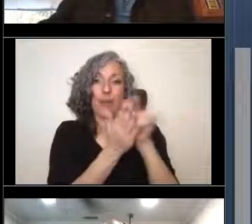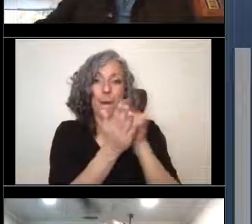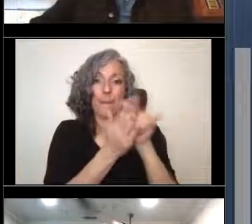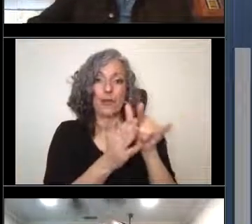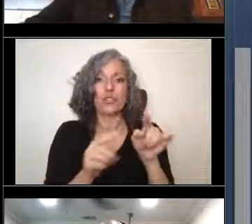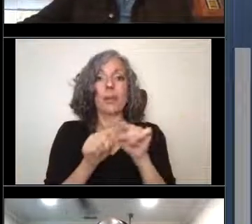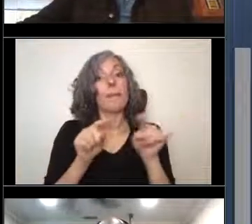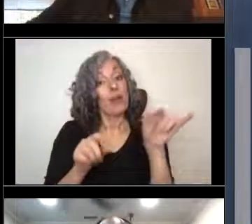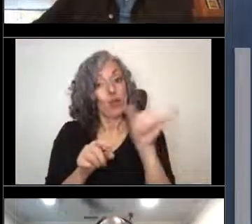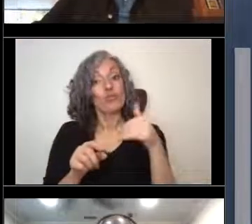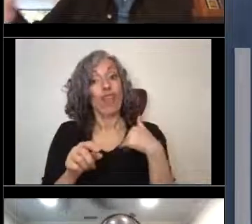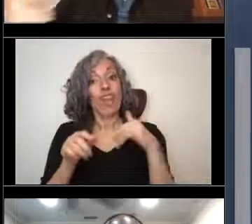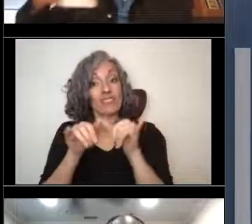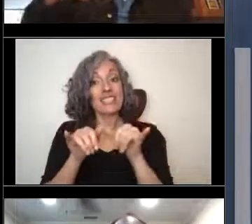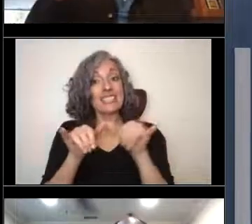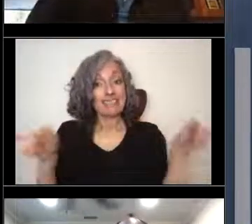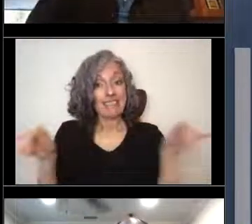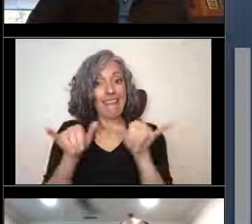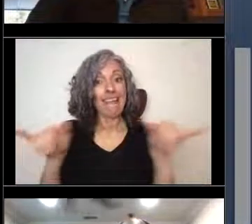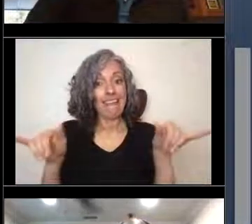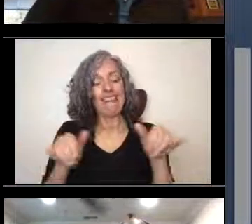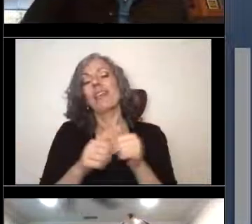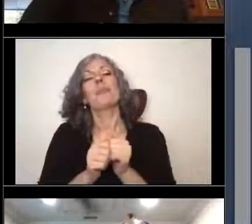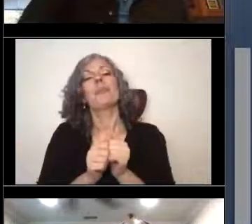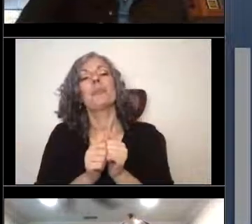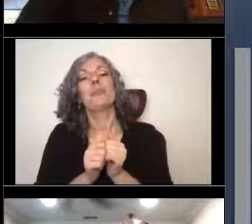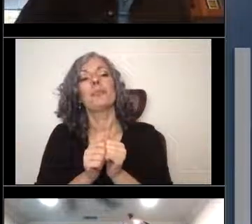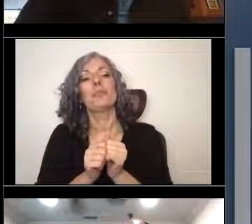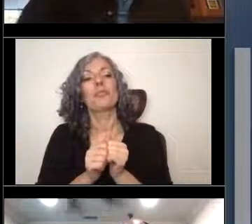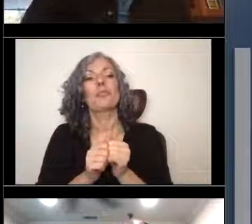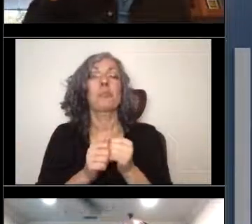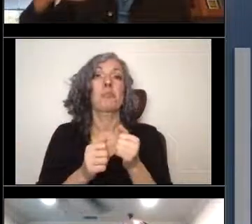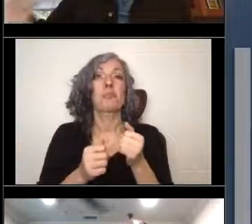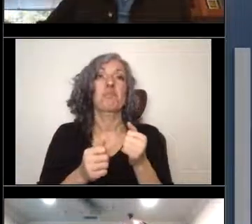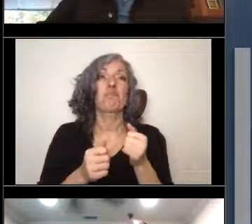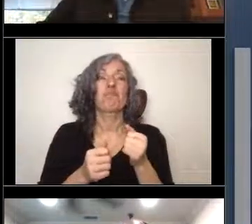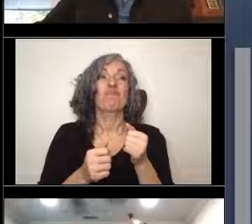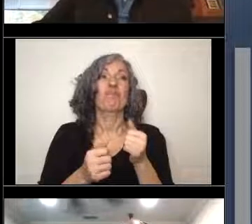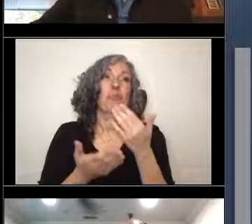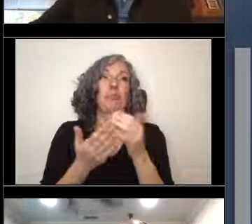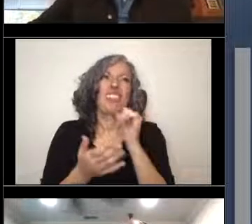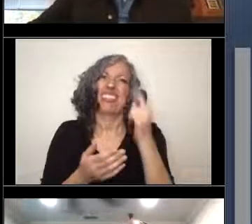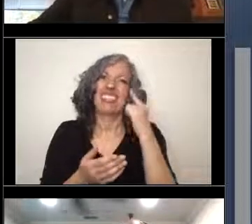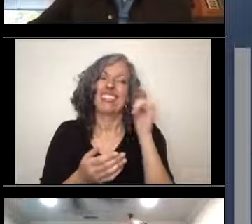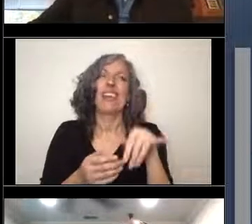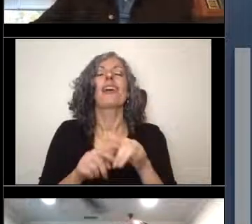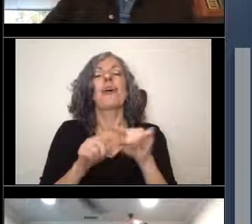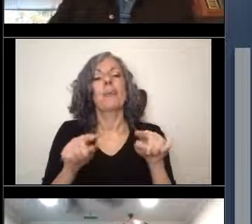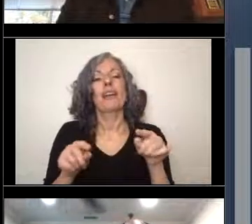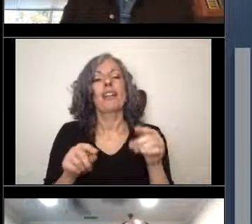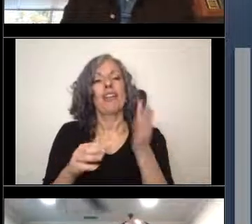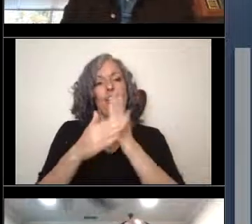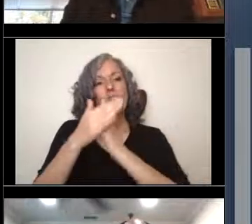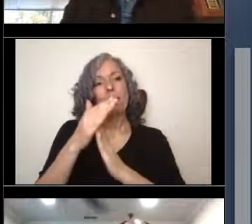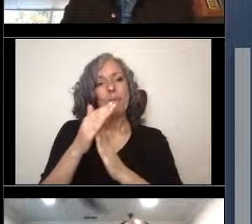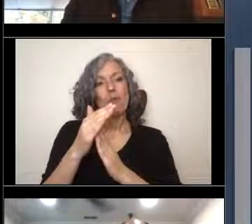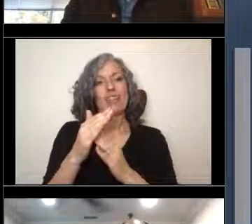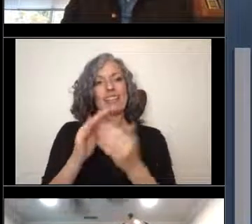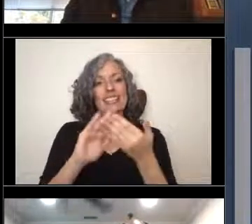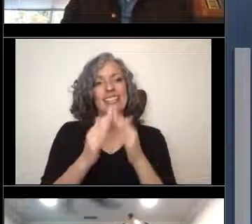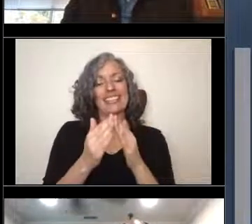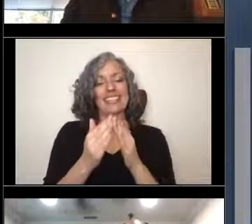2 airports and all California airports than one might think. The Alturas Airport, like our Humboldt County airports, plays a critical role